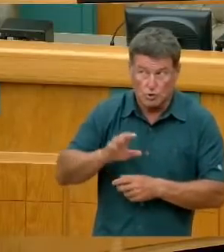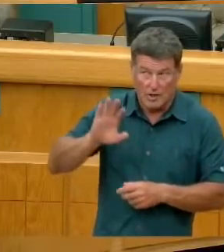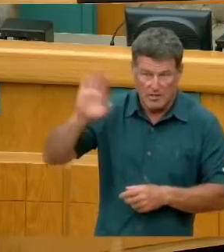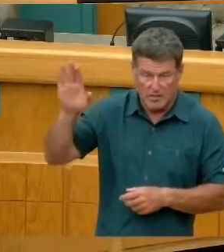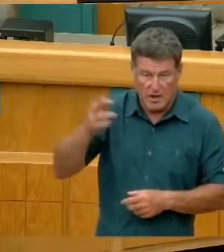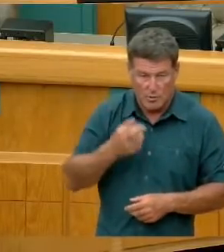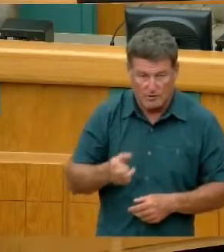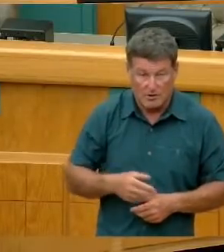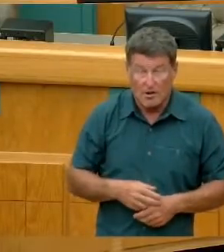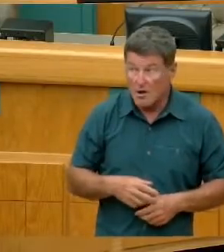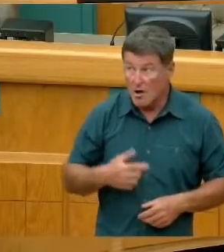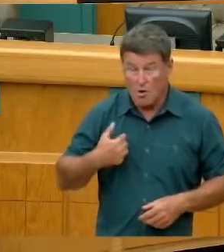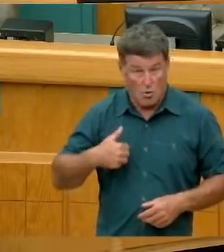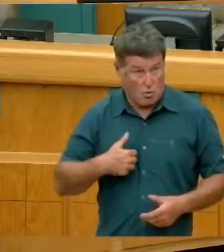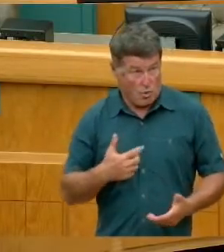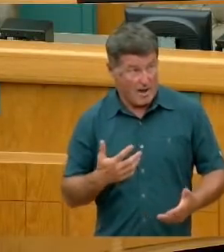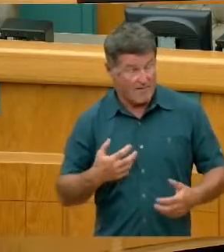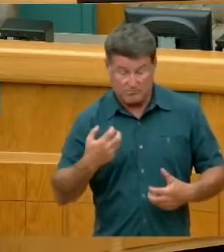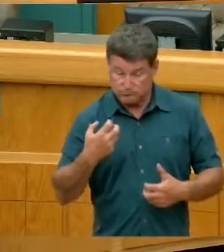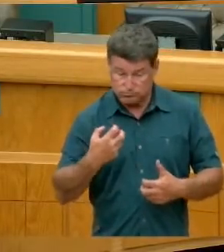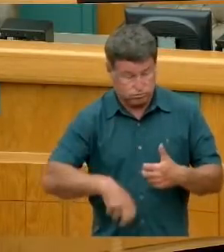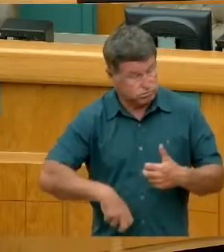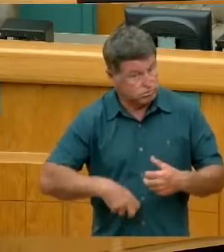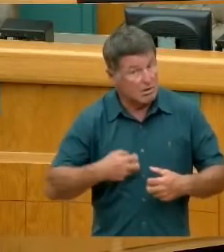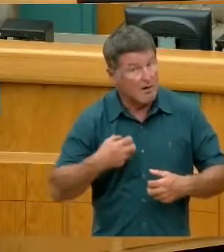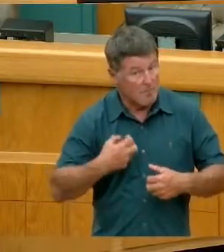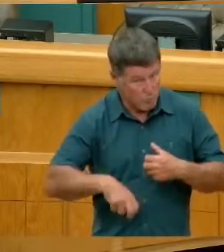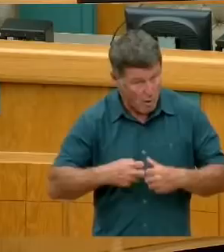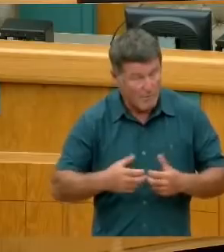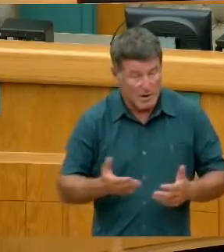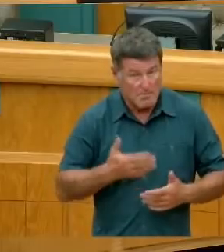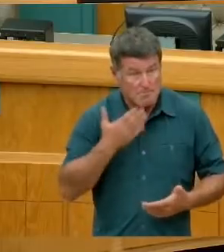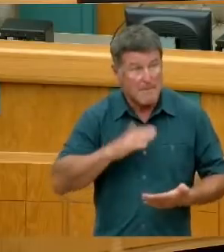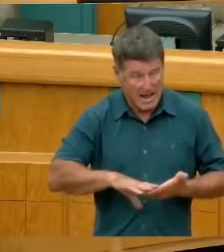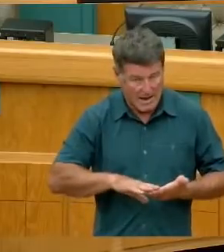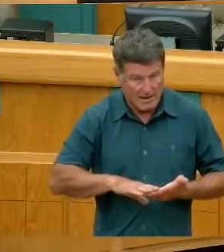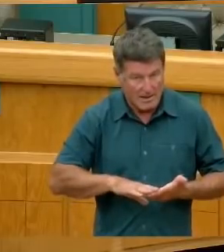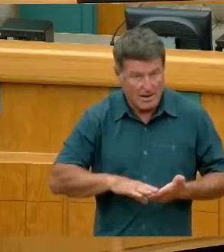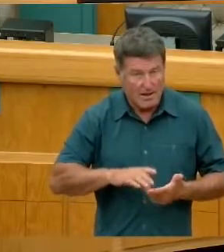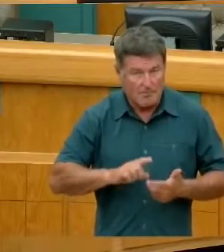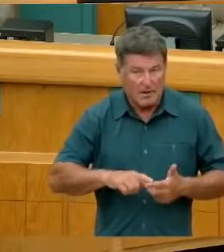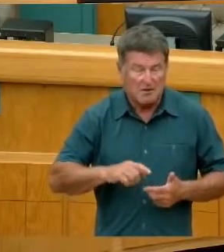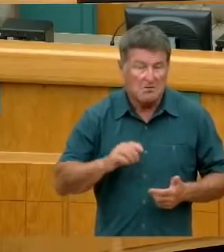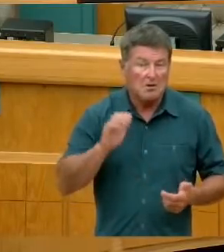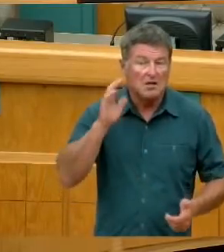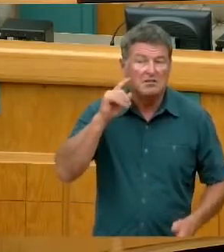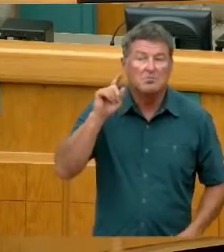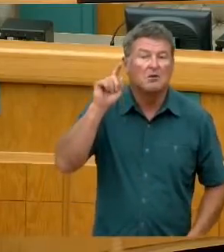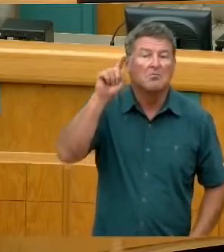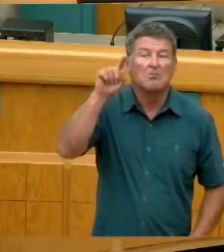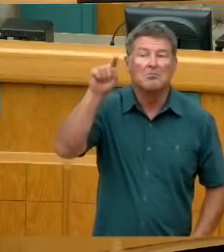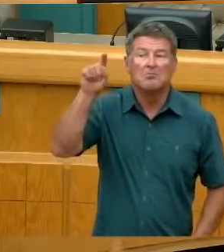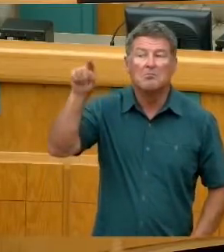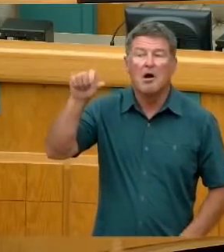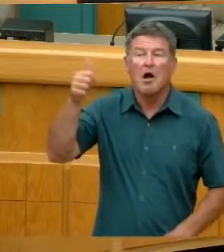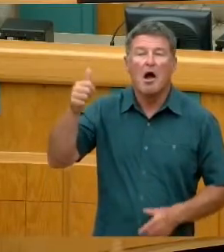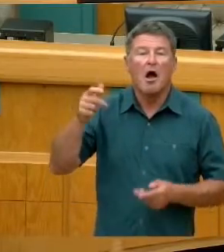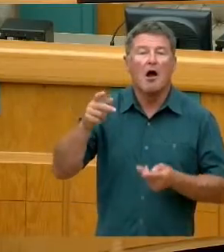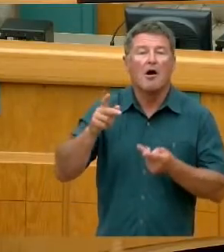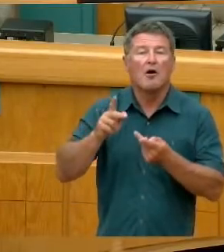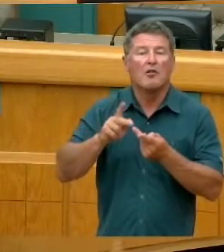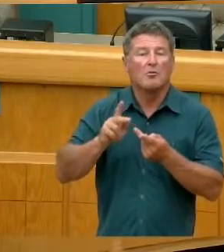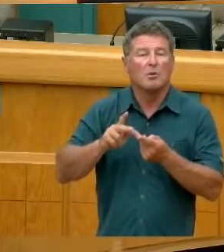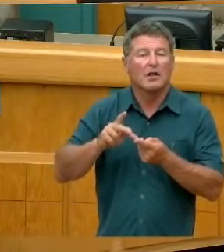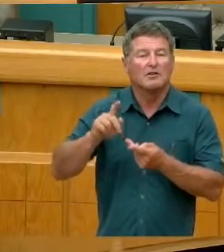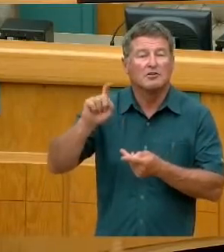resources. And as bad as our problems are here, it seems some way that there are always worse elsewhere,